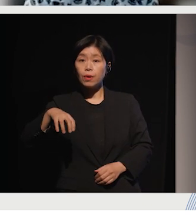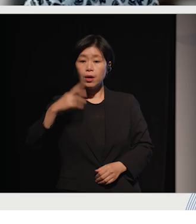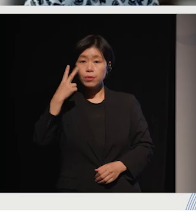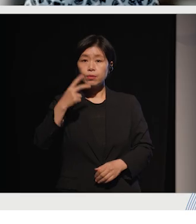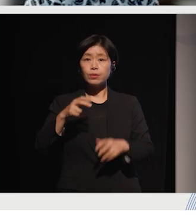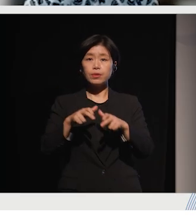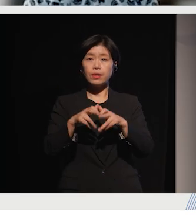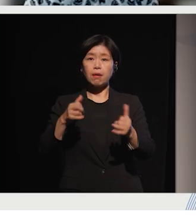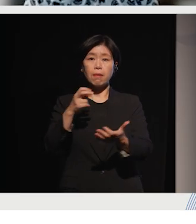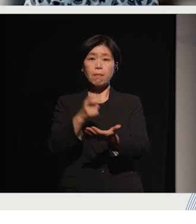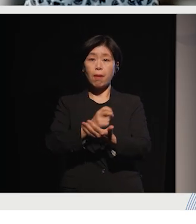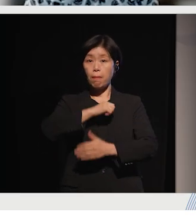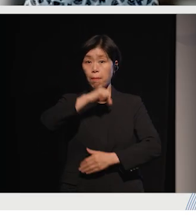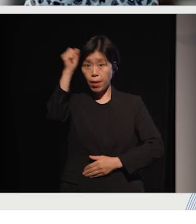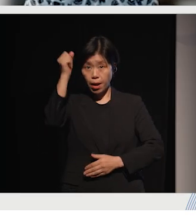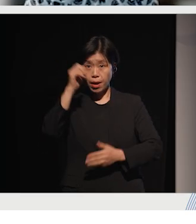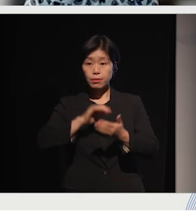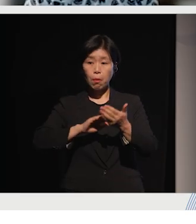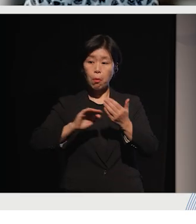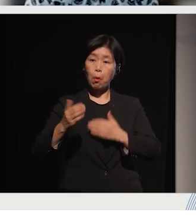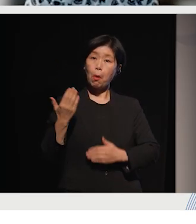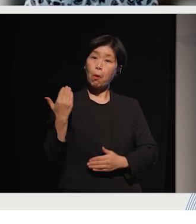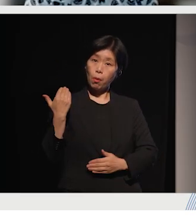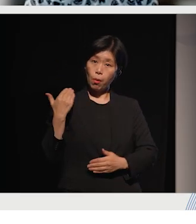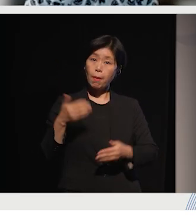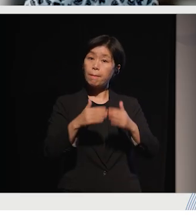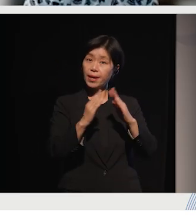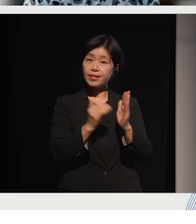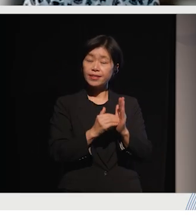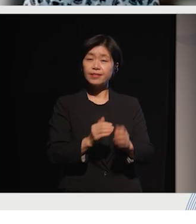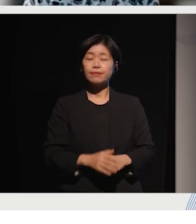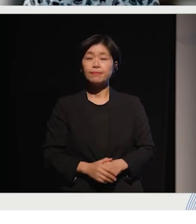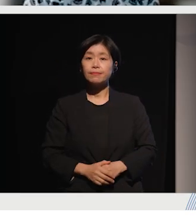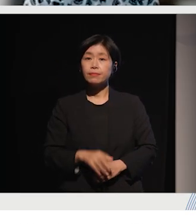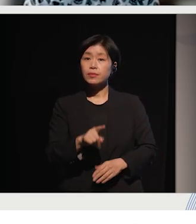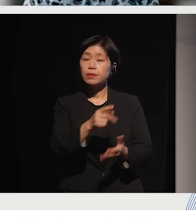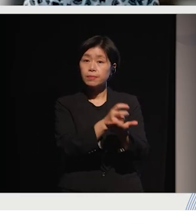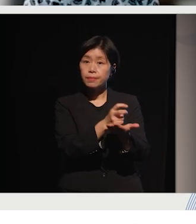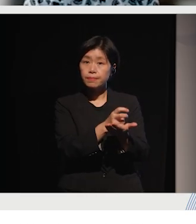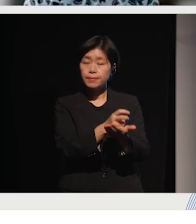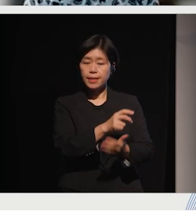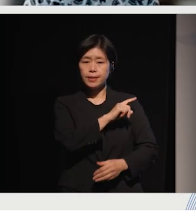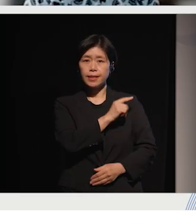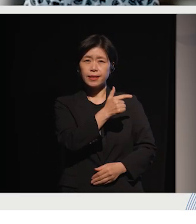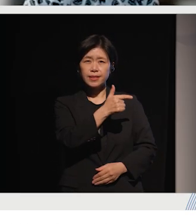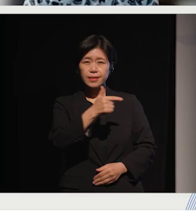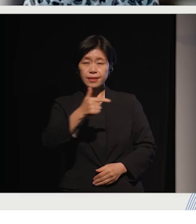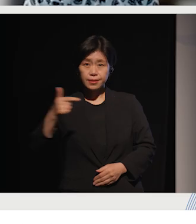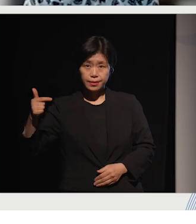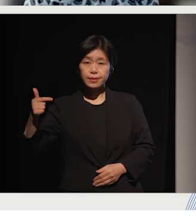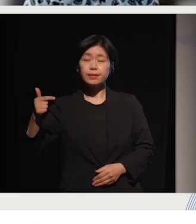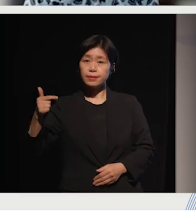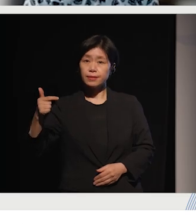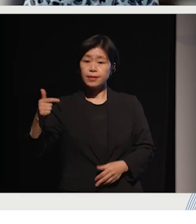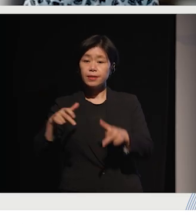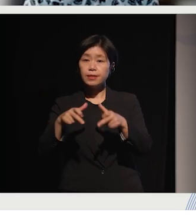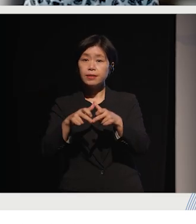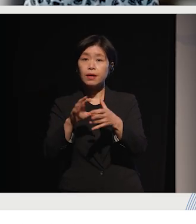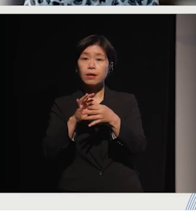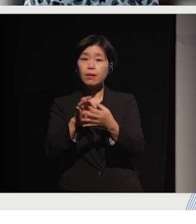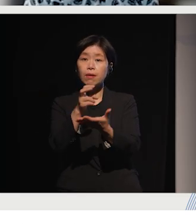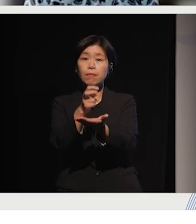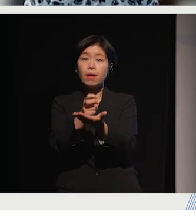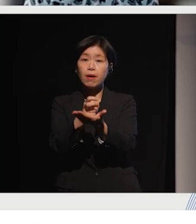after the Americans with Disabilities Act was passed in the United States. That's one of the largest pieces of disability legislation, and